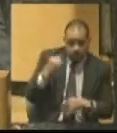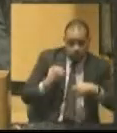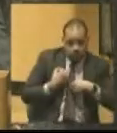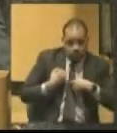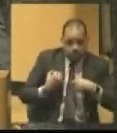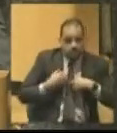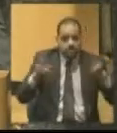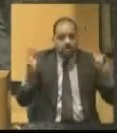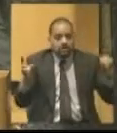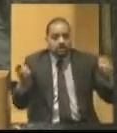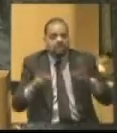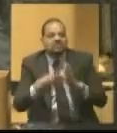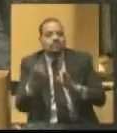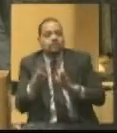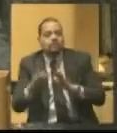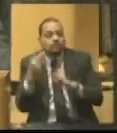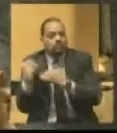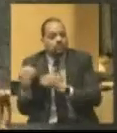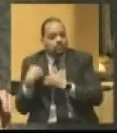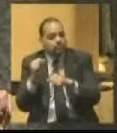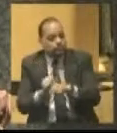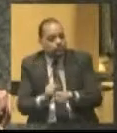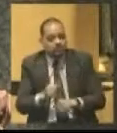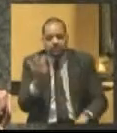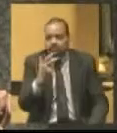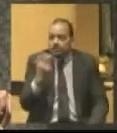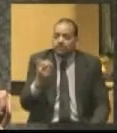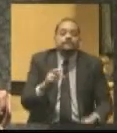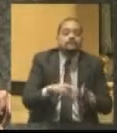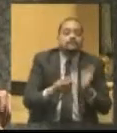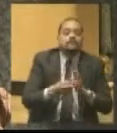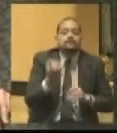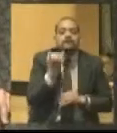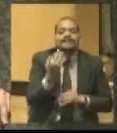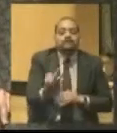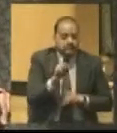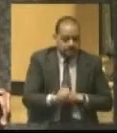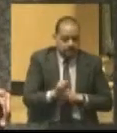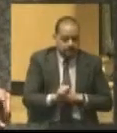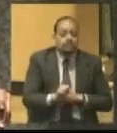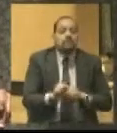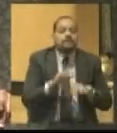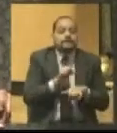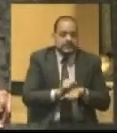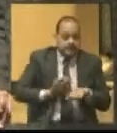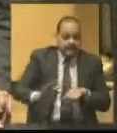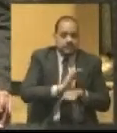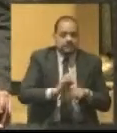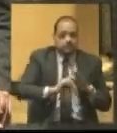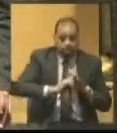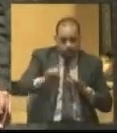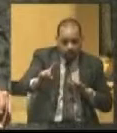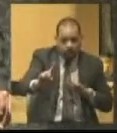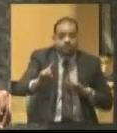Every slave recruited into the Union Army deprived the Confederacy of his labor and added that same amount of labor to the strength of